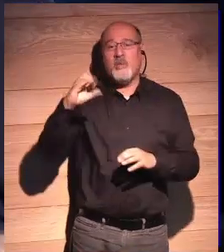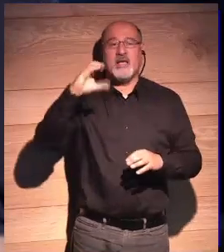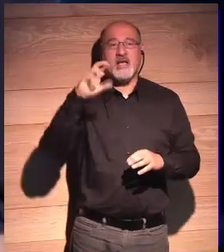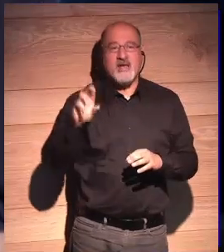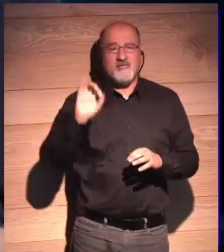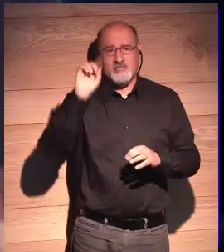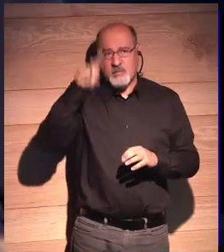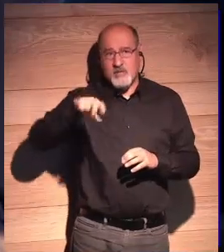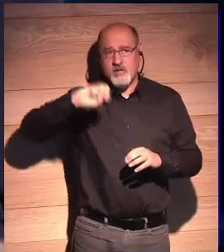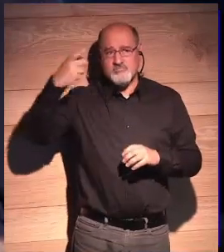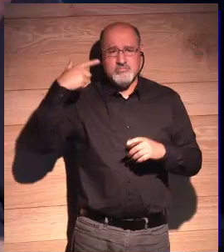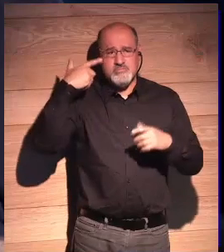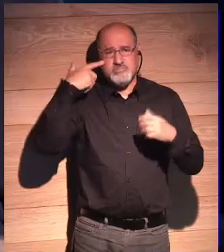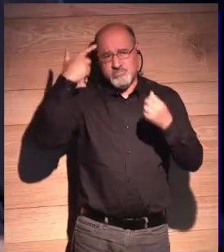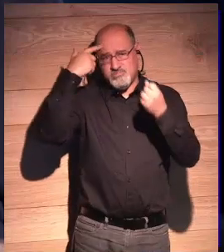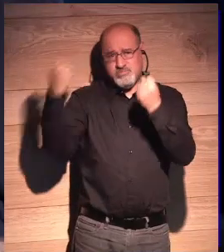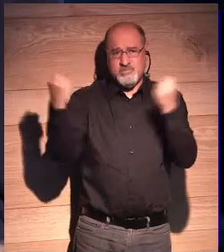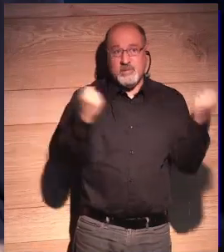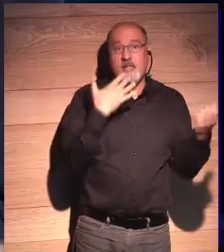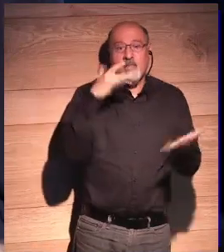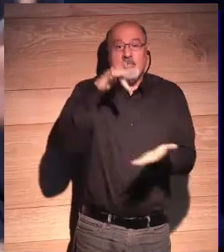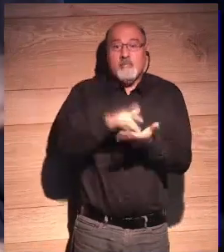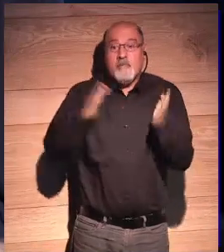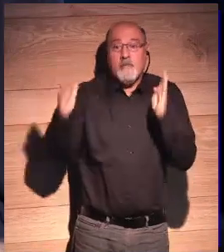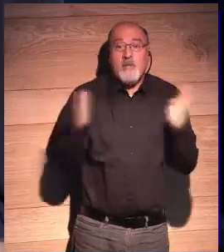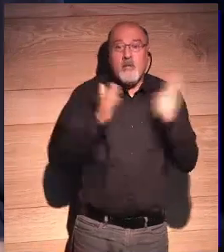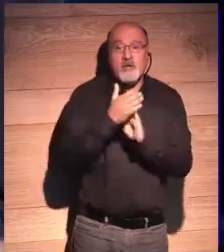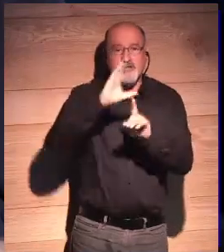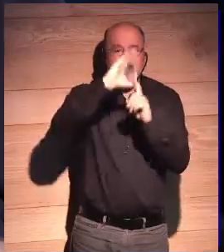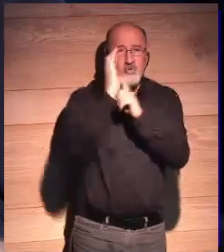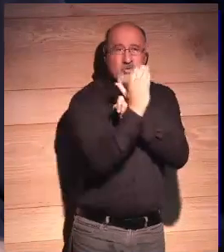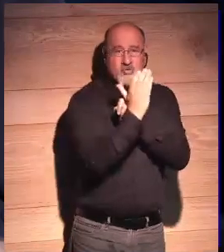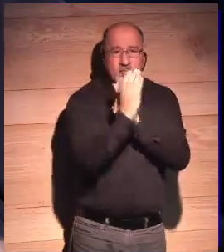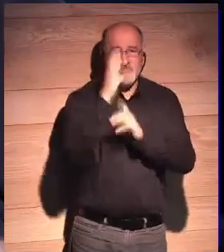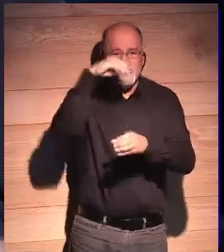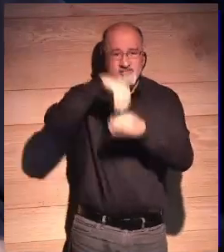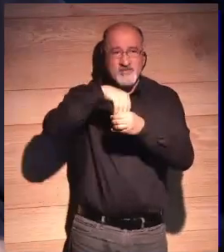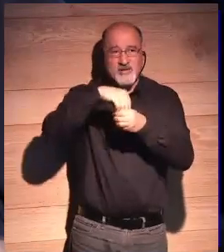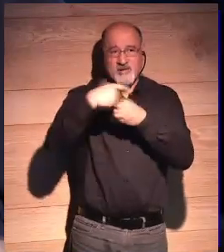that we had previously known, Robert Crumb,